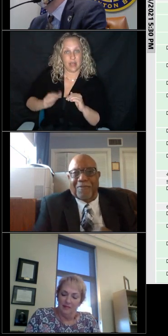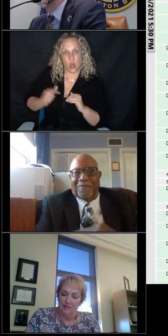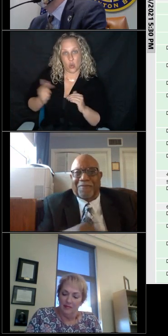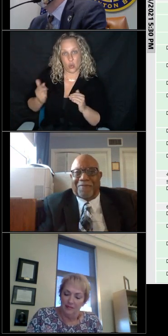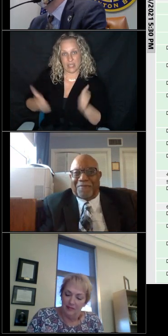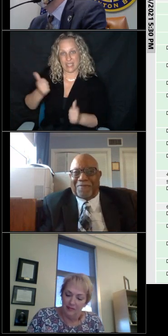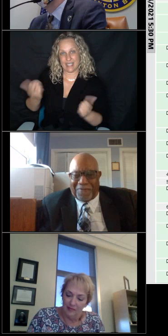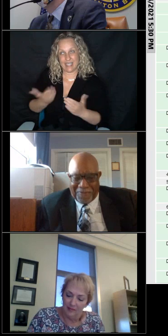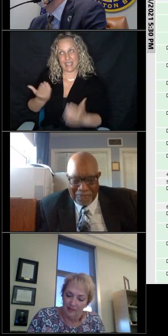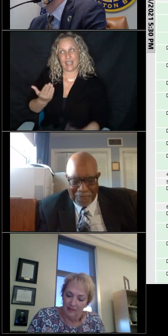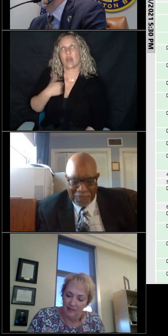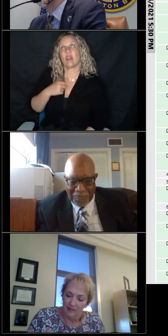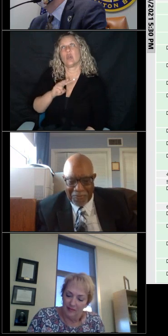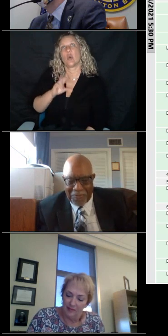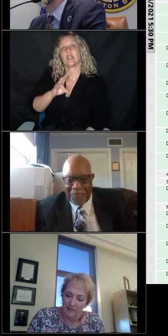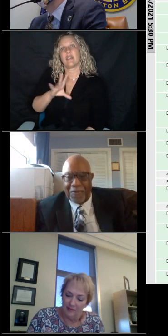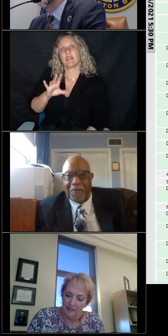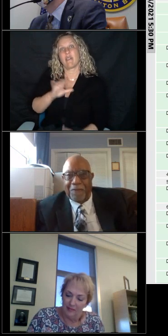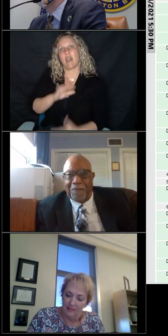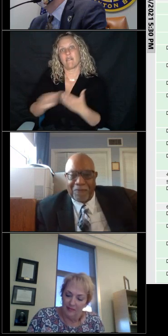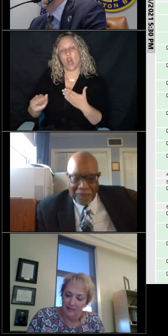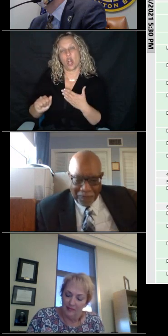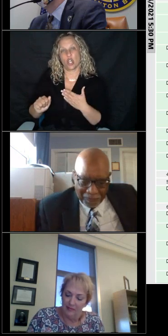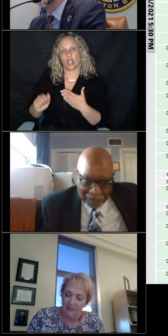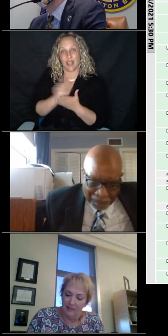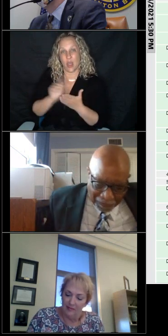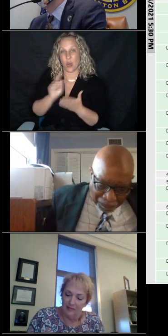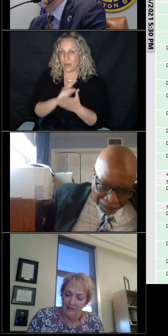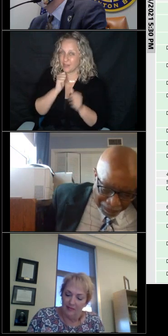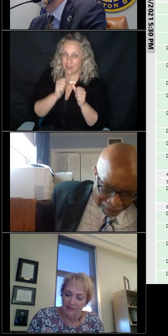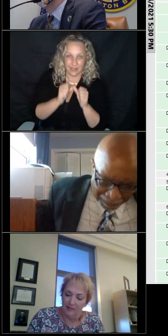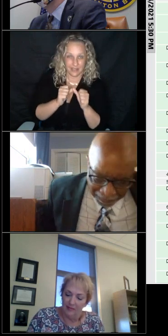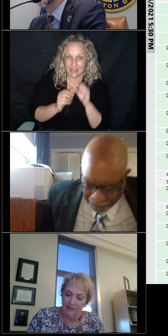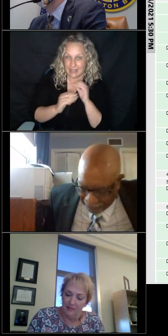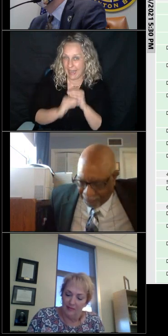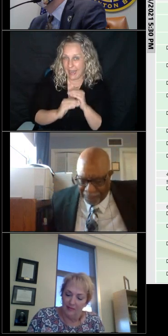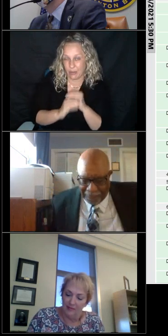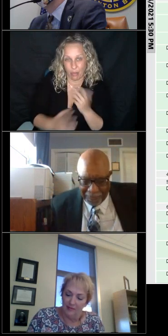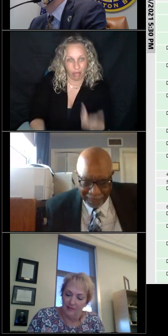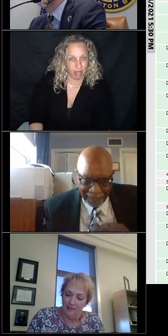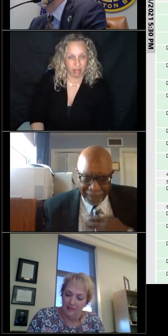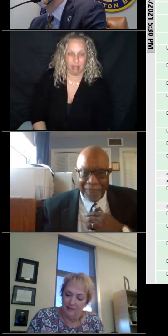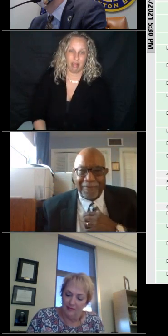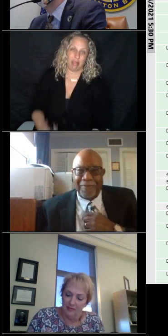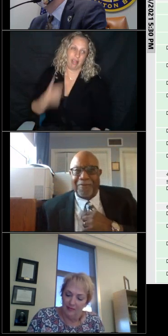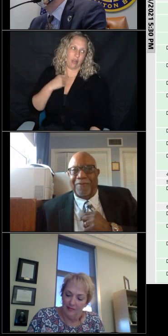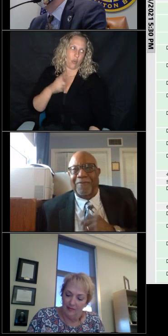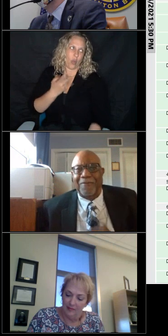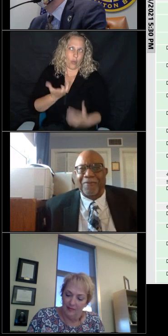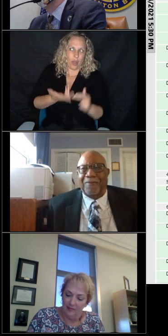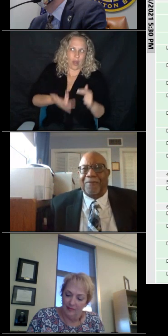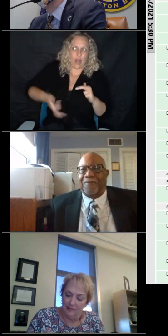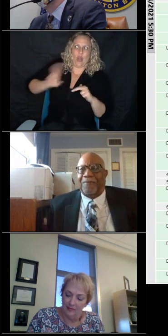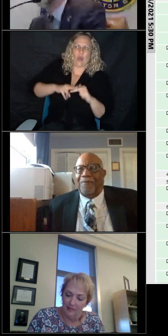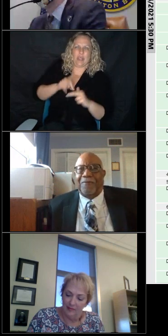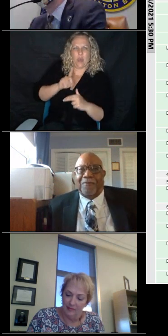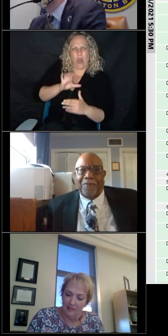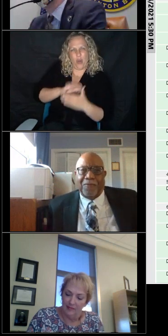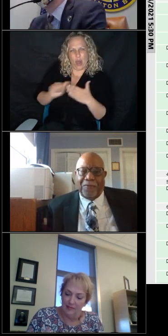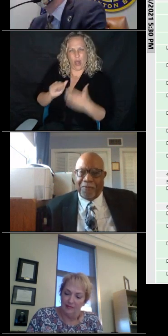It's $275 a week. That's unsustainable. And all we wanted was to increase it $100